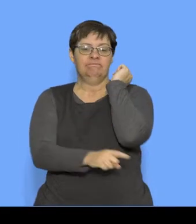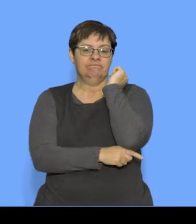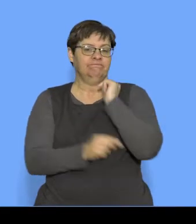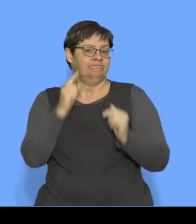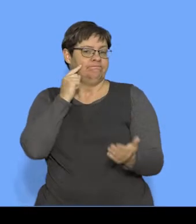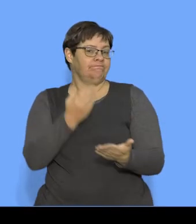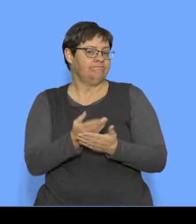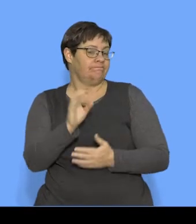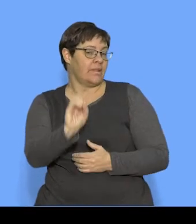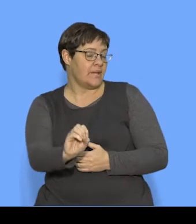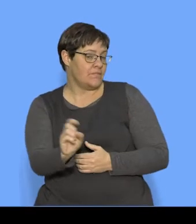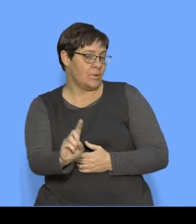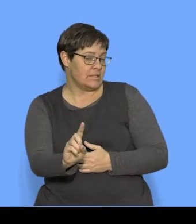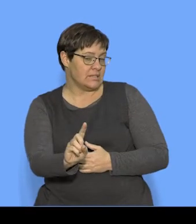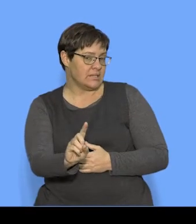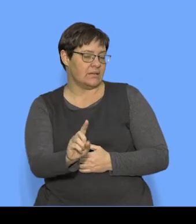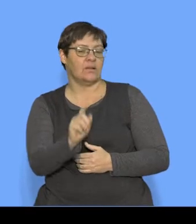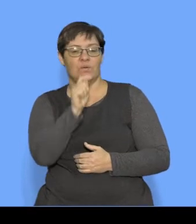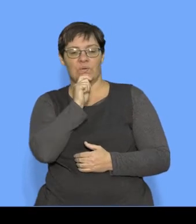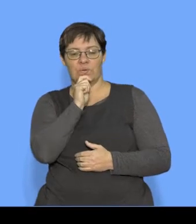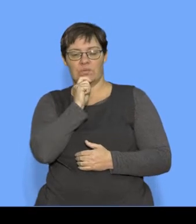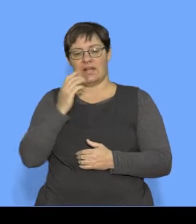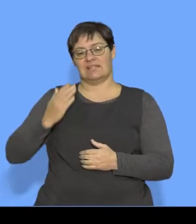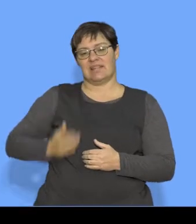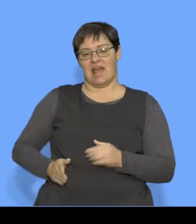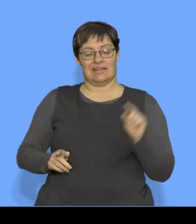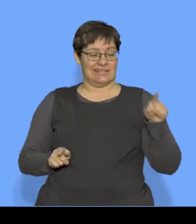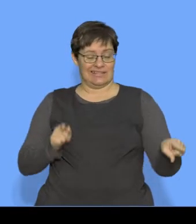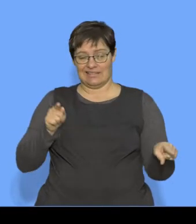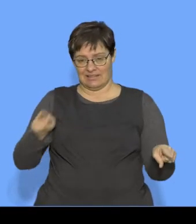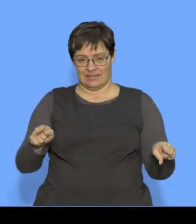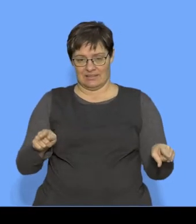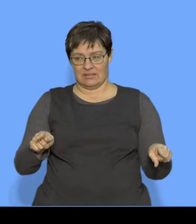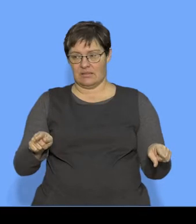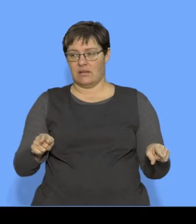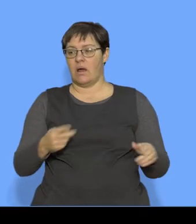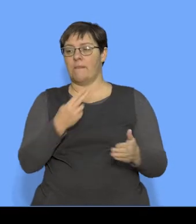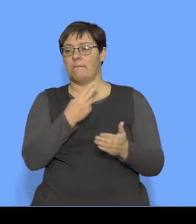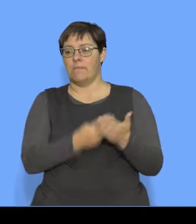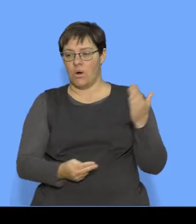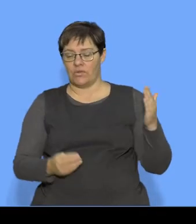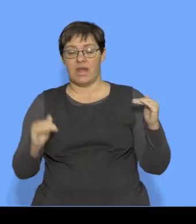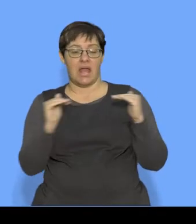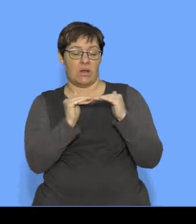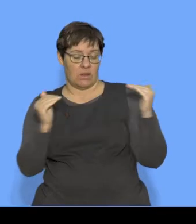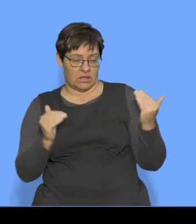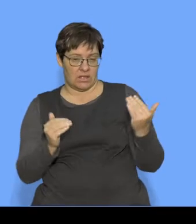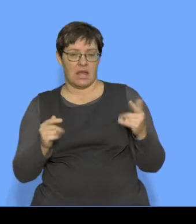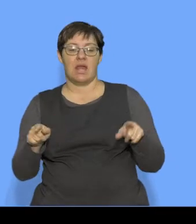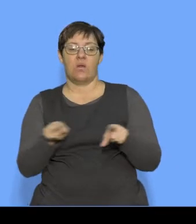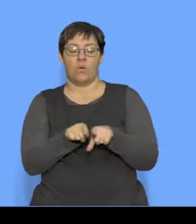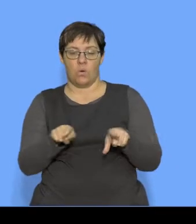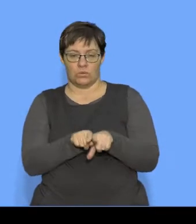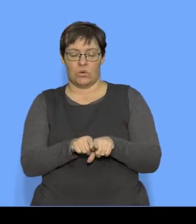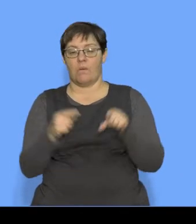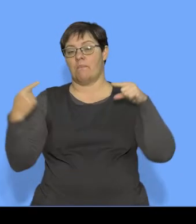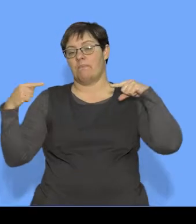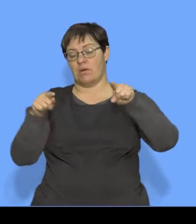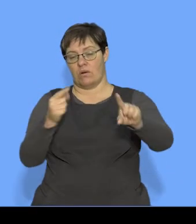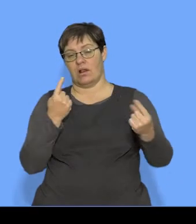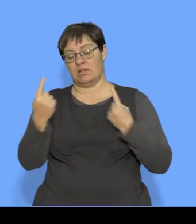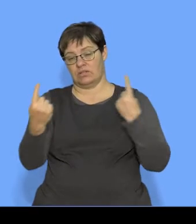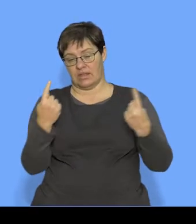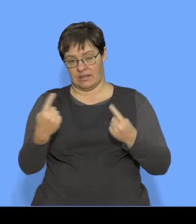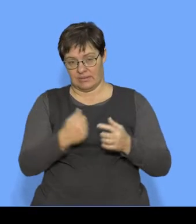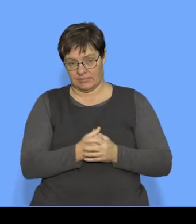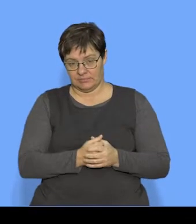you can try and prove is just to use one pair of sides to prove both equality and to be